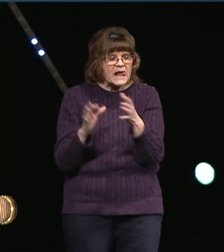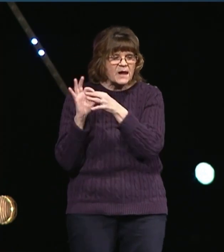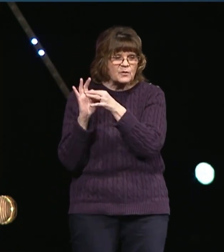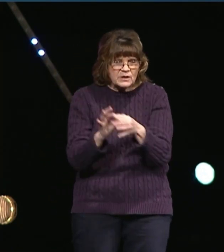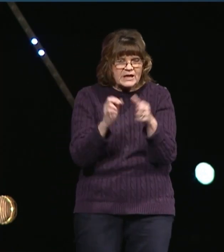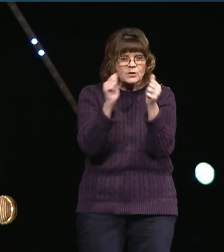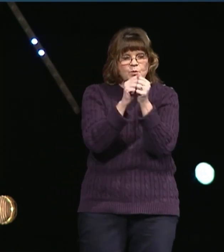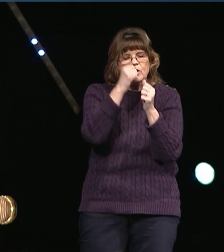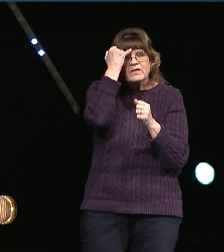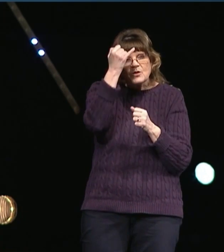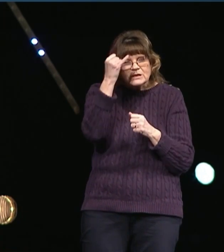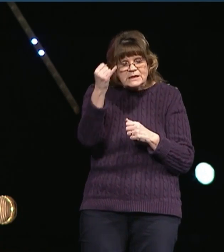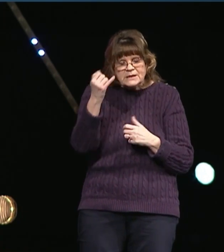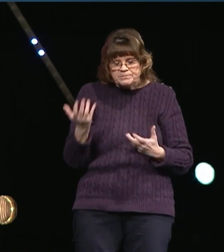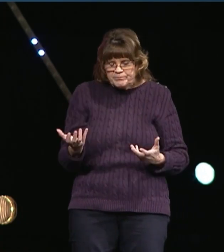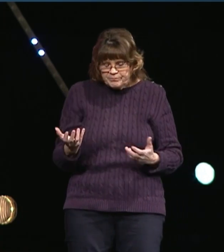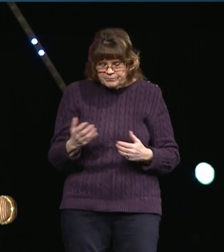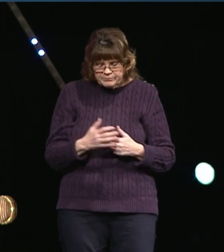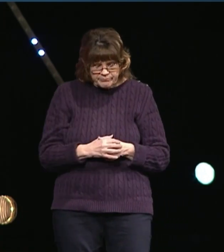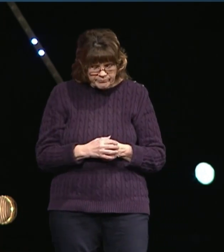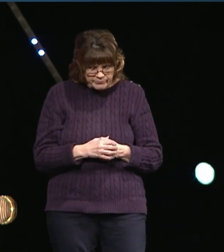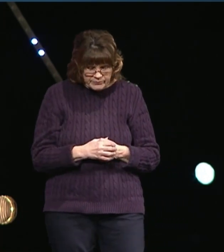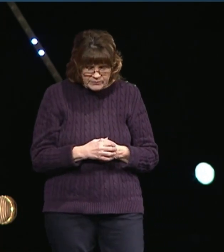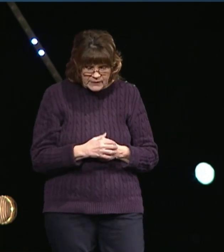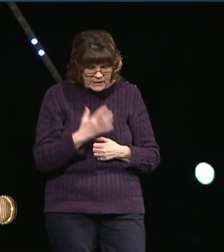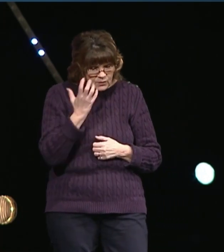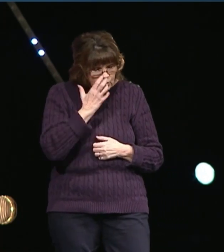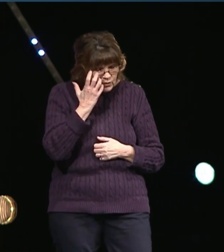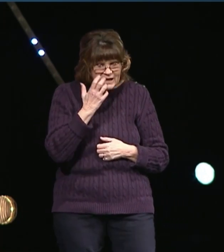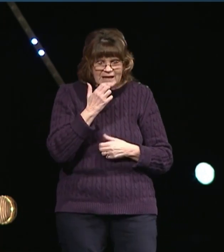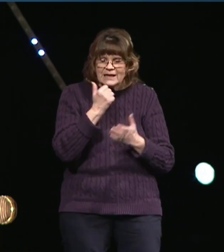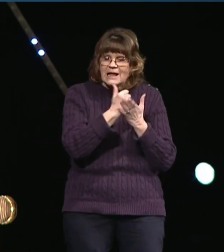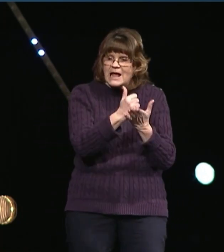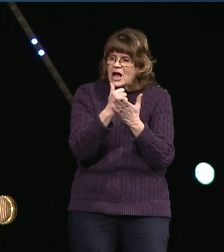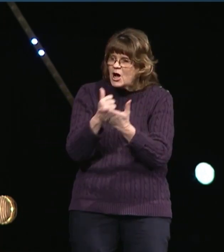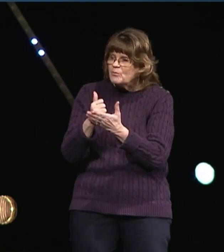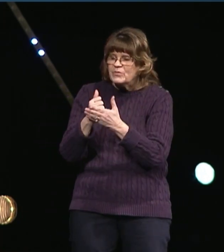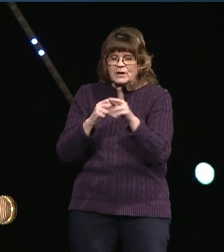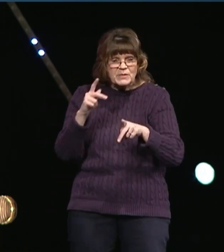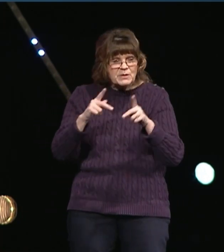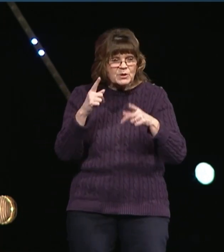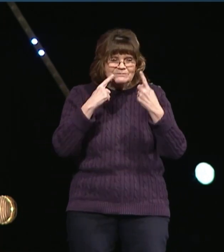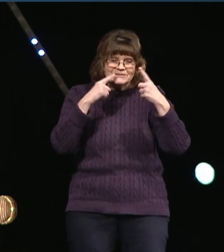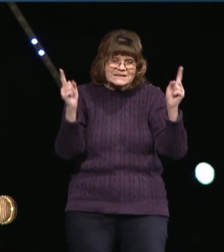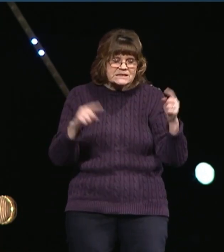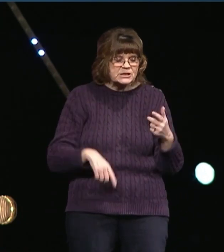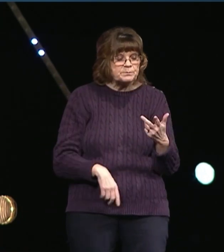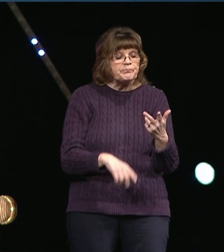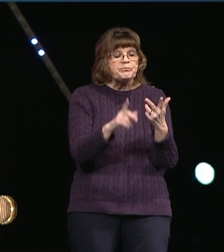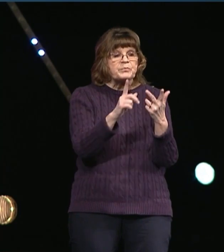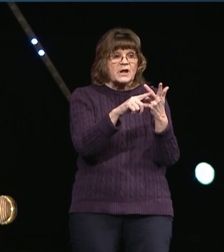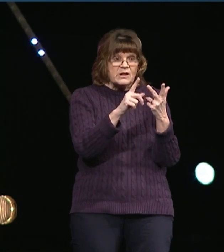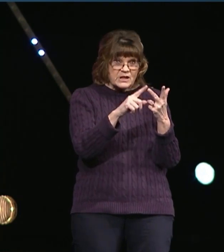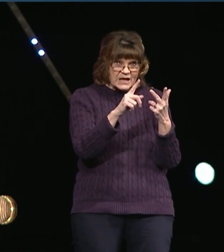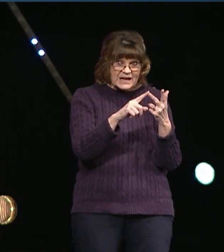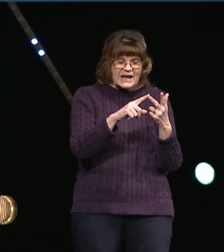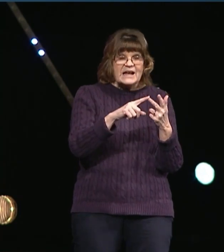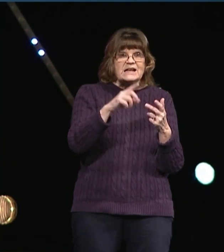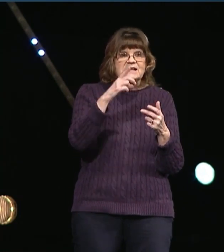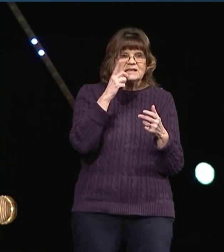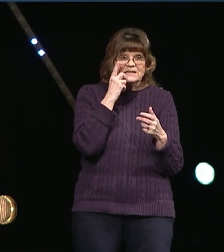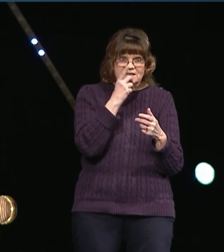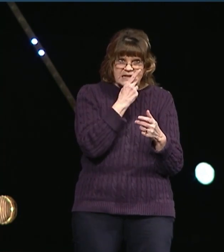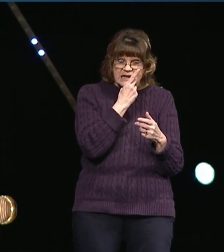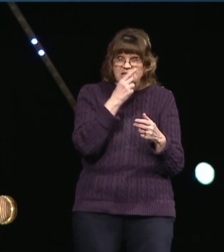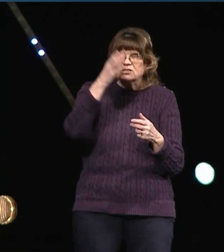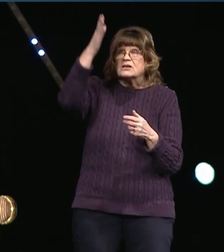and he met people where they were at and with the talents that they had, and he helped them exceed. Number three, Dennis held God, family, and